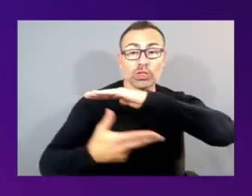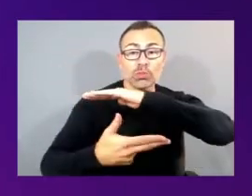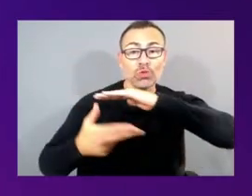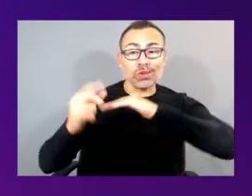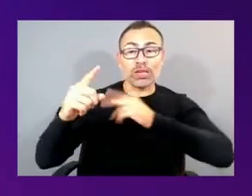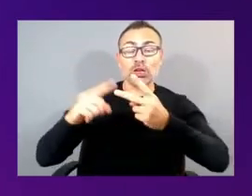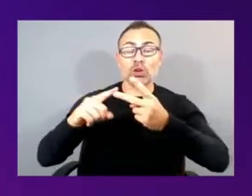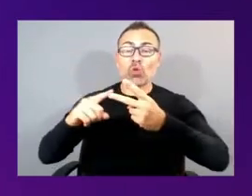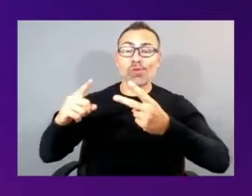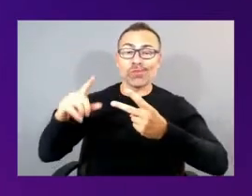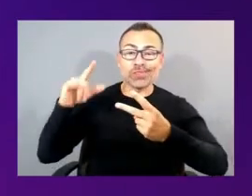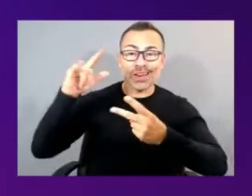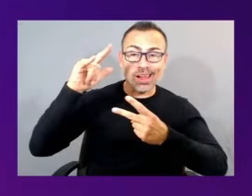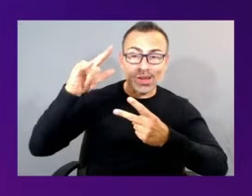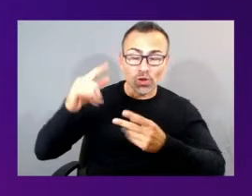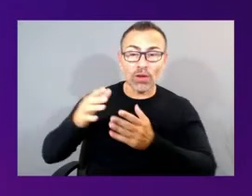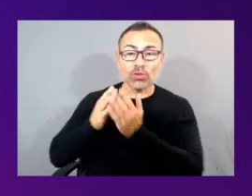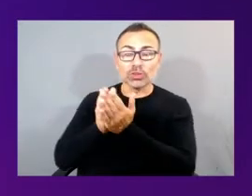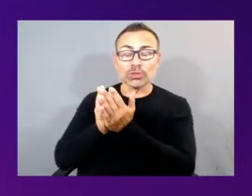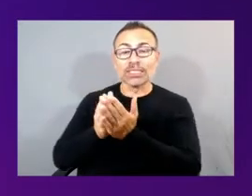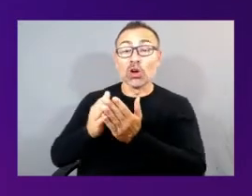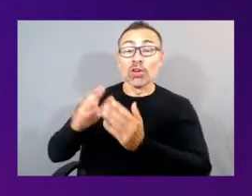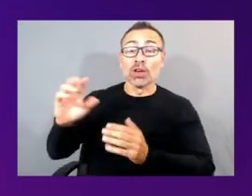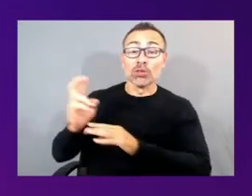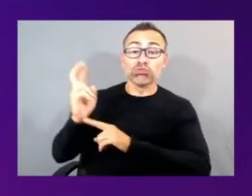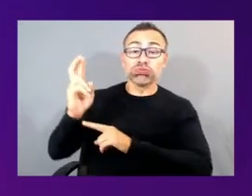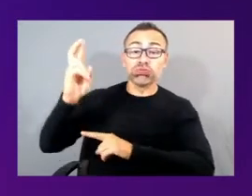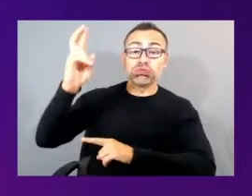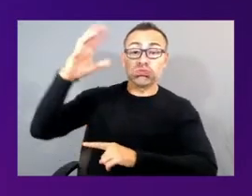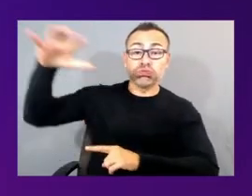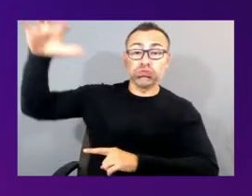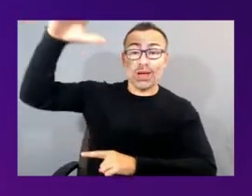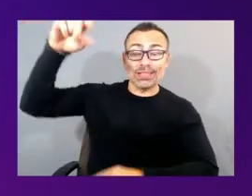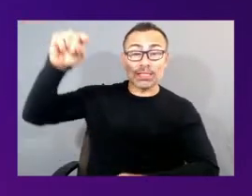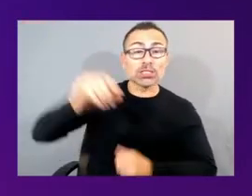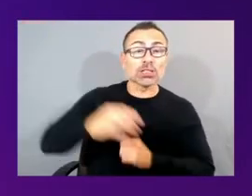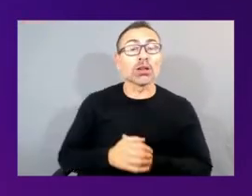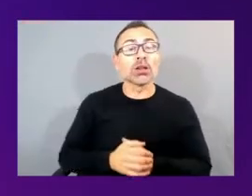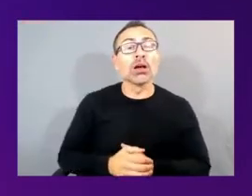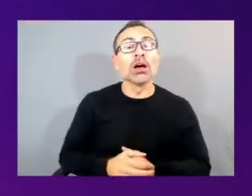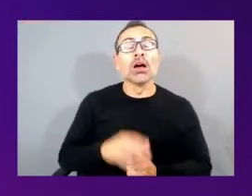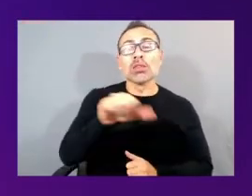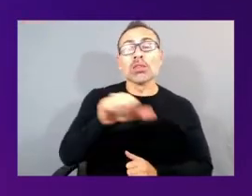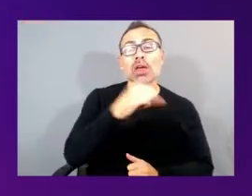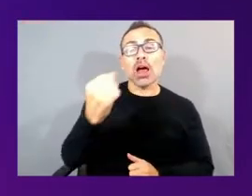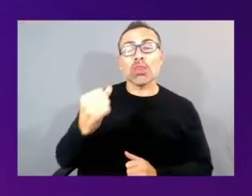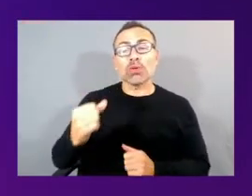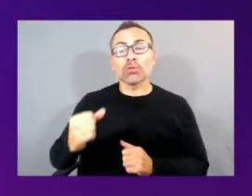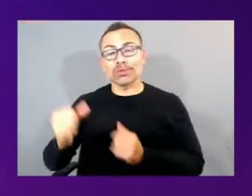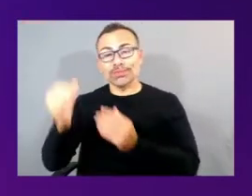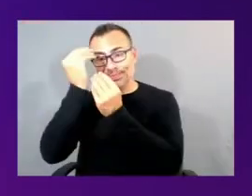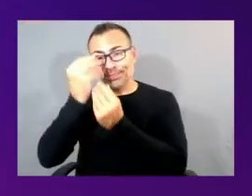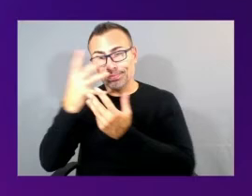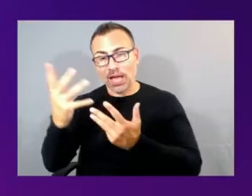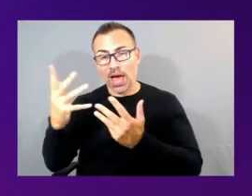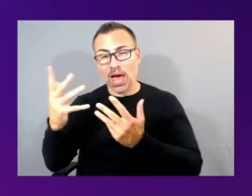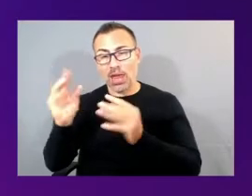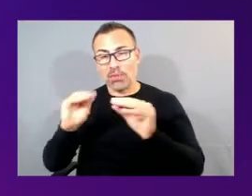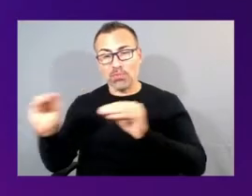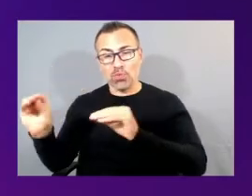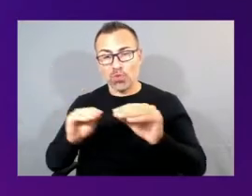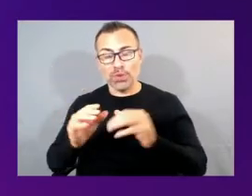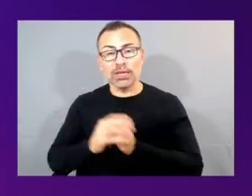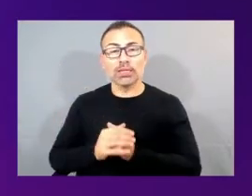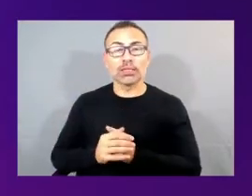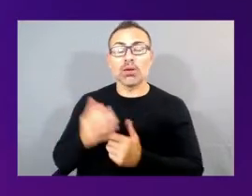then the other side is if you have data that you need to move from your locations, either ongoing data transfer from your